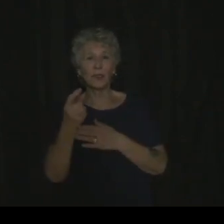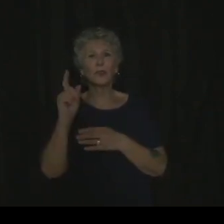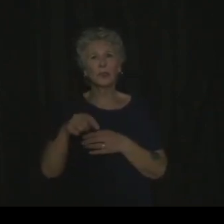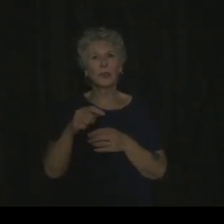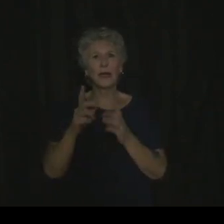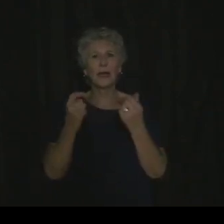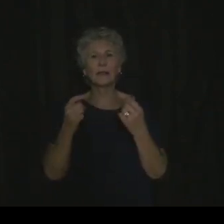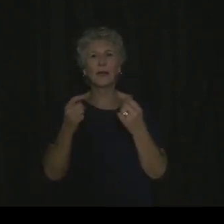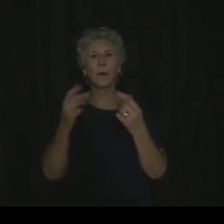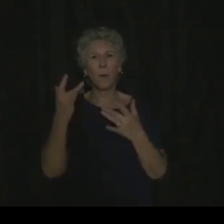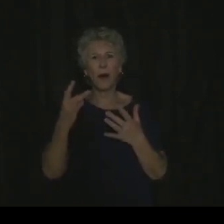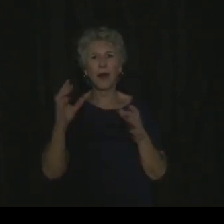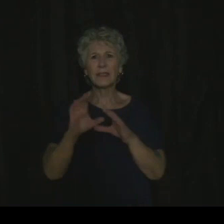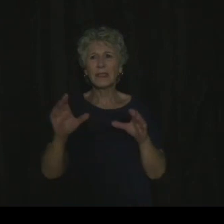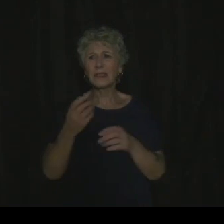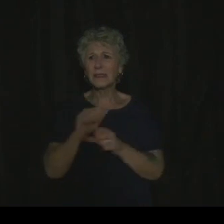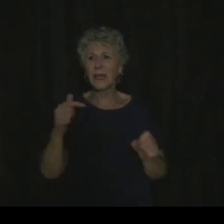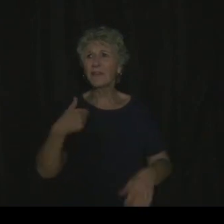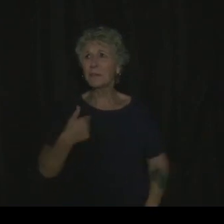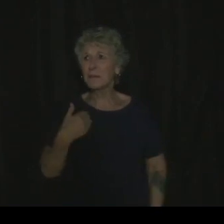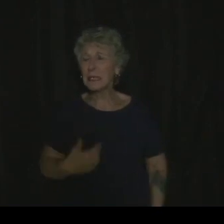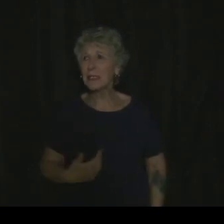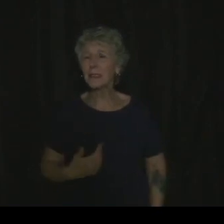in the world did he save me?